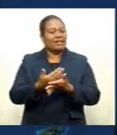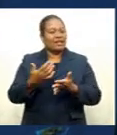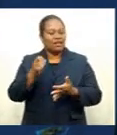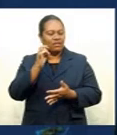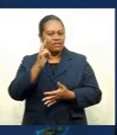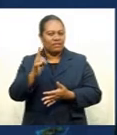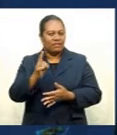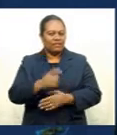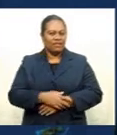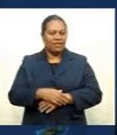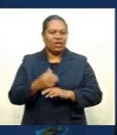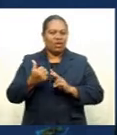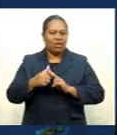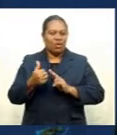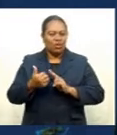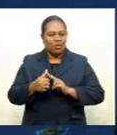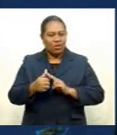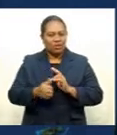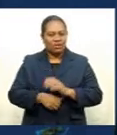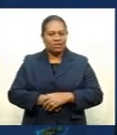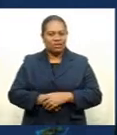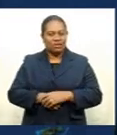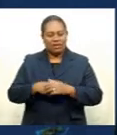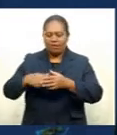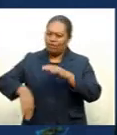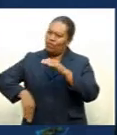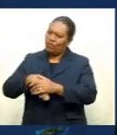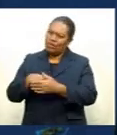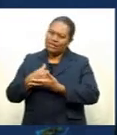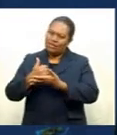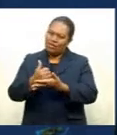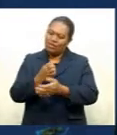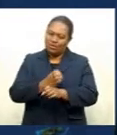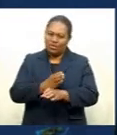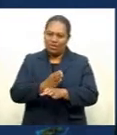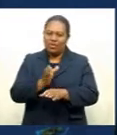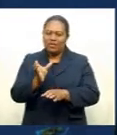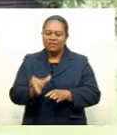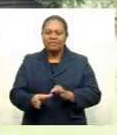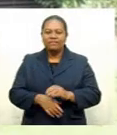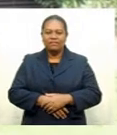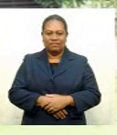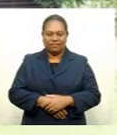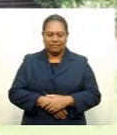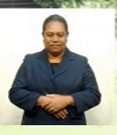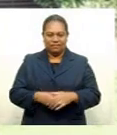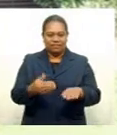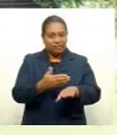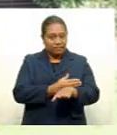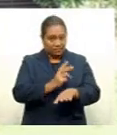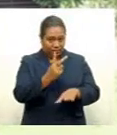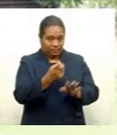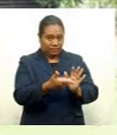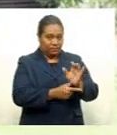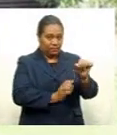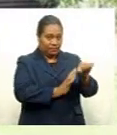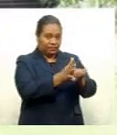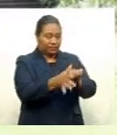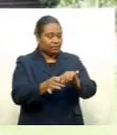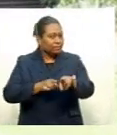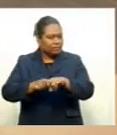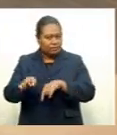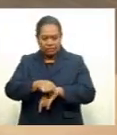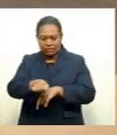values. Also showing our full support to our employees. Before the second wave hit, most of